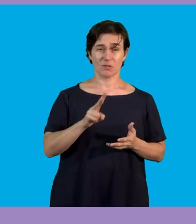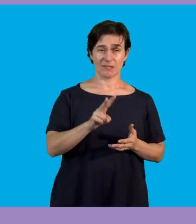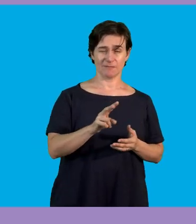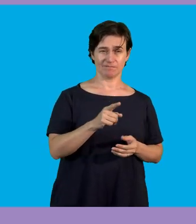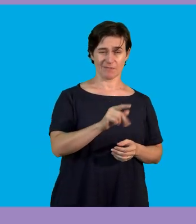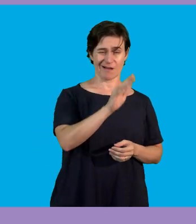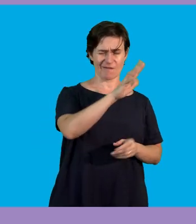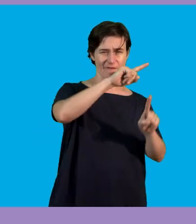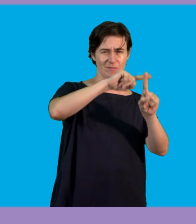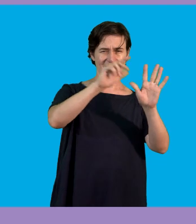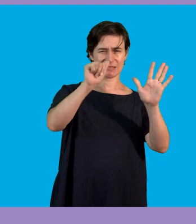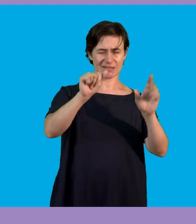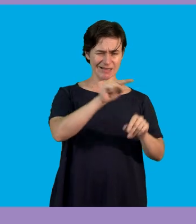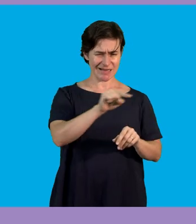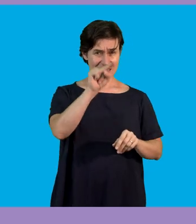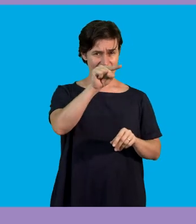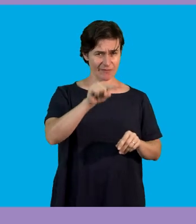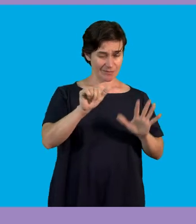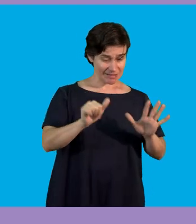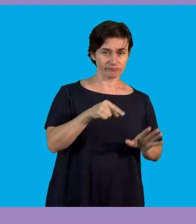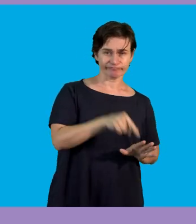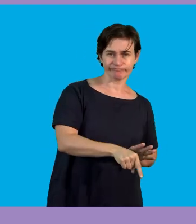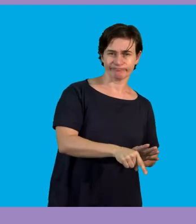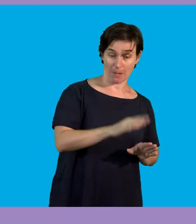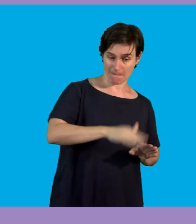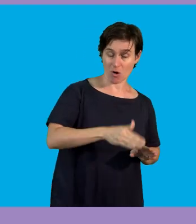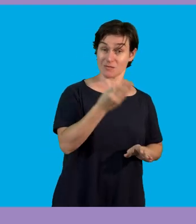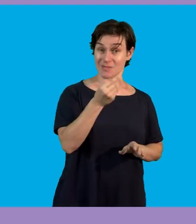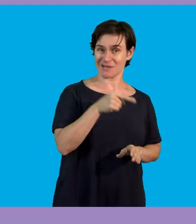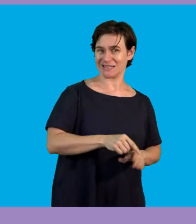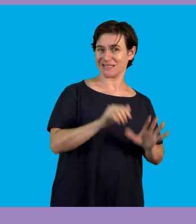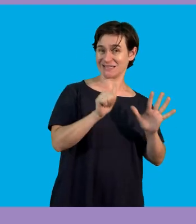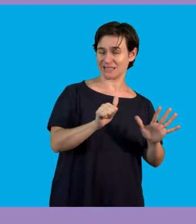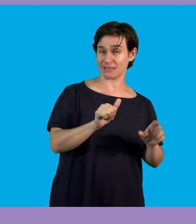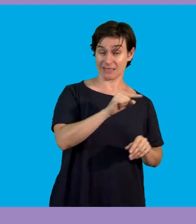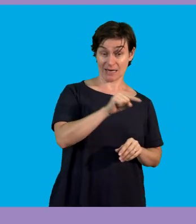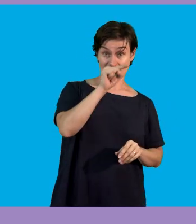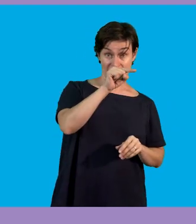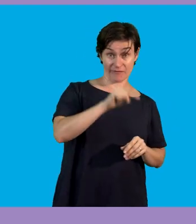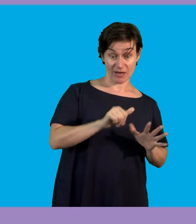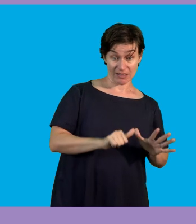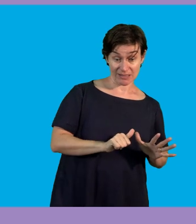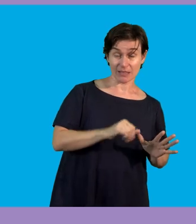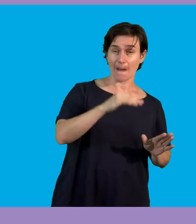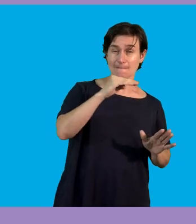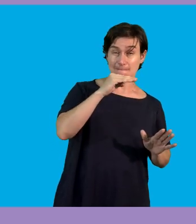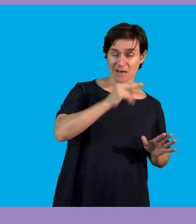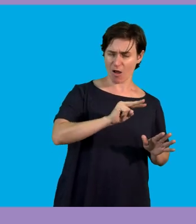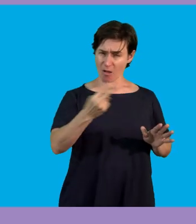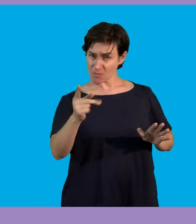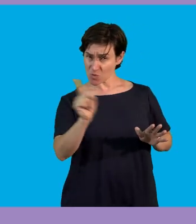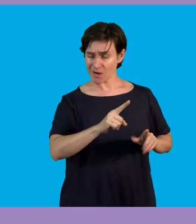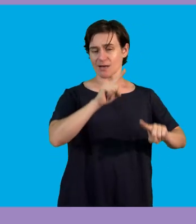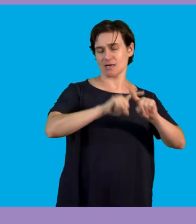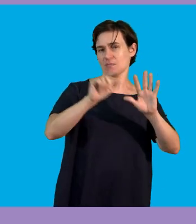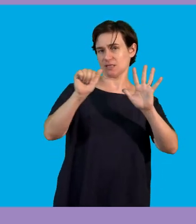that. Multiplicative inverse, which is the denominator, is already a sixth, so we need to multiply by